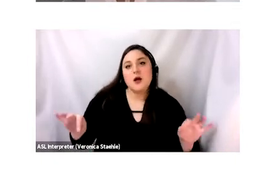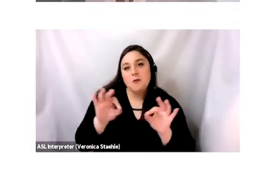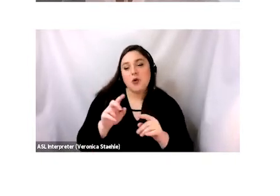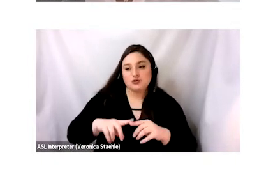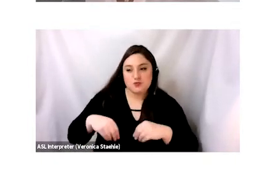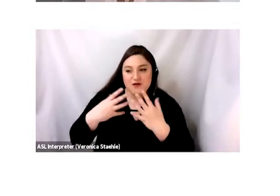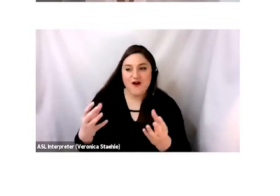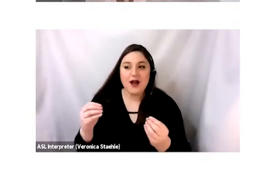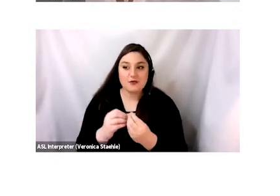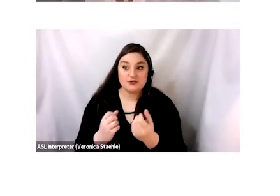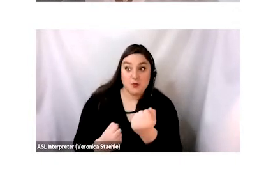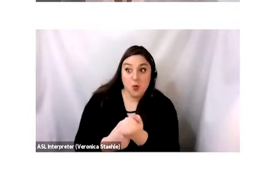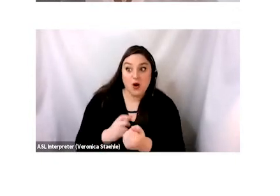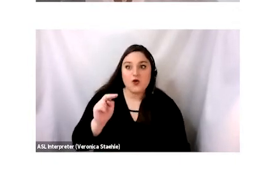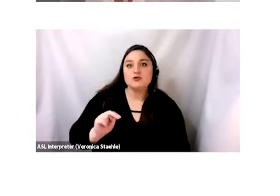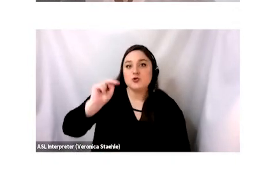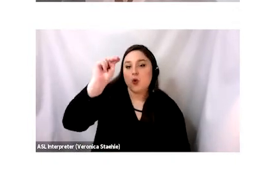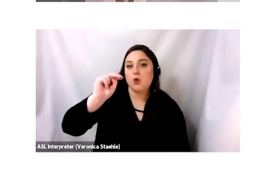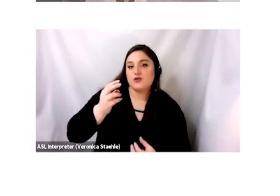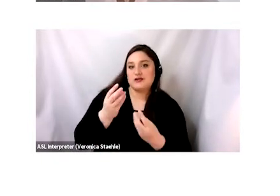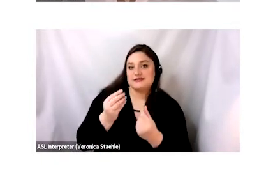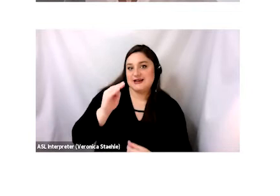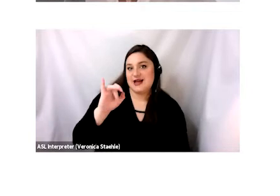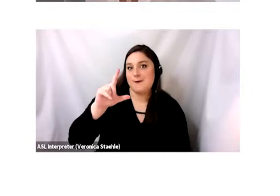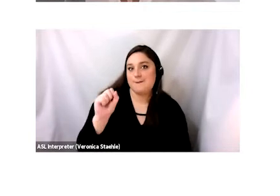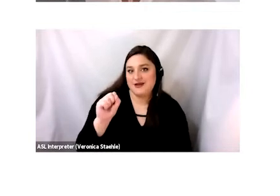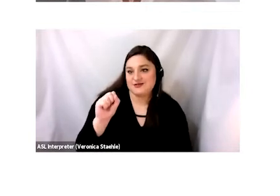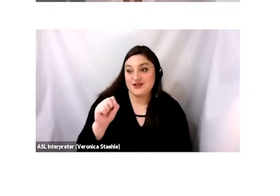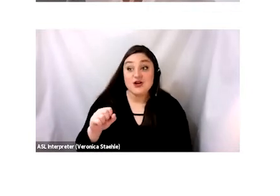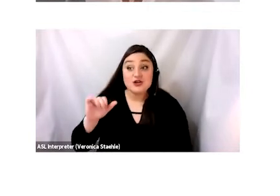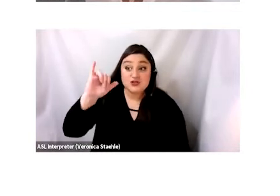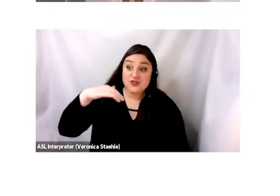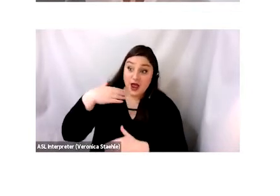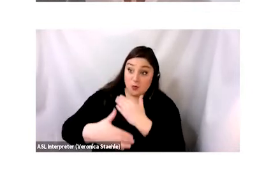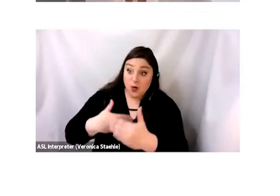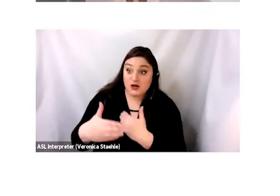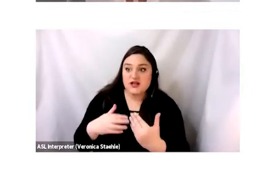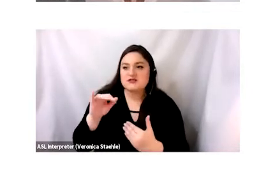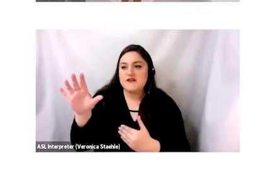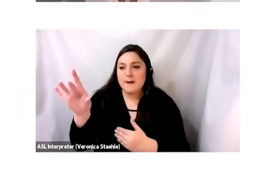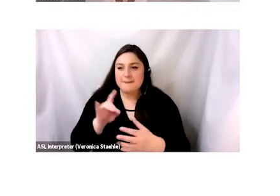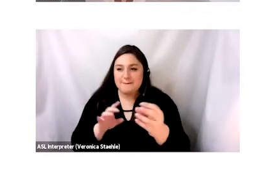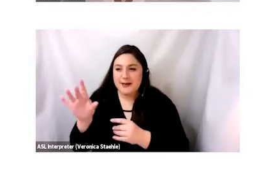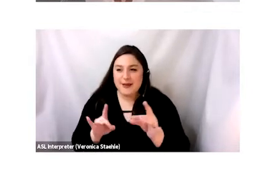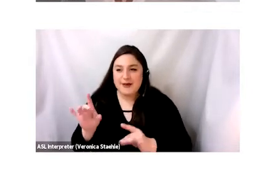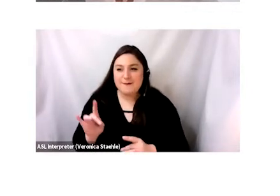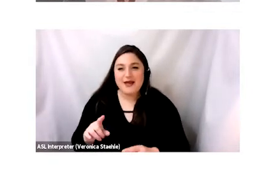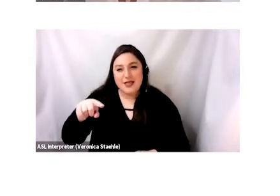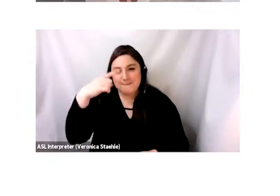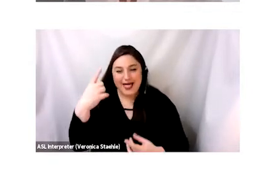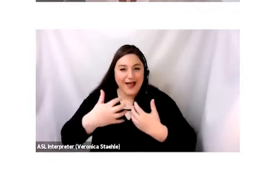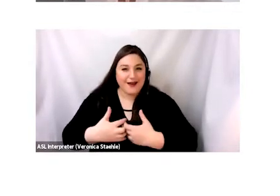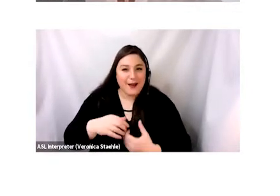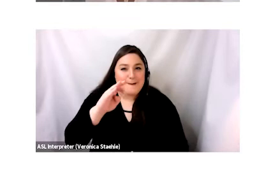mills. Therefore, we saw that Southern cotton picked and processed by Black American slaves helped fuel the 19th century Industrial